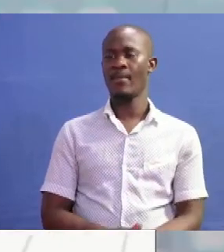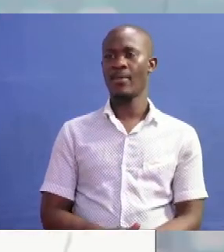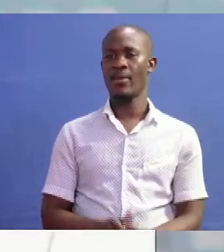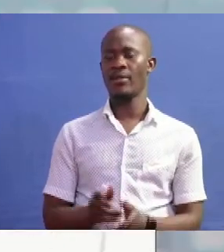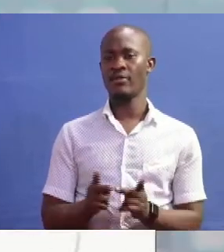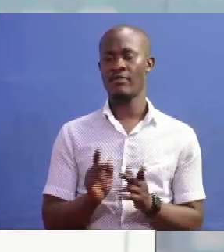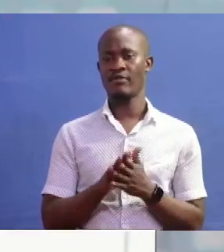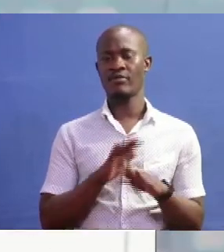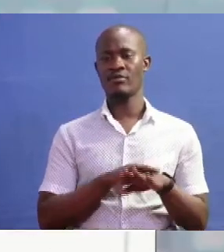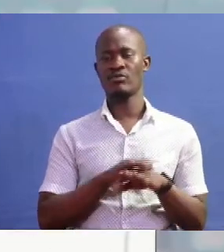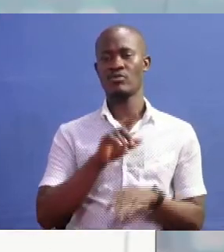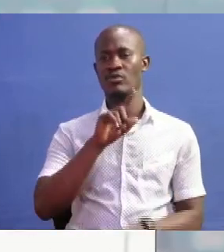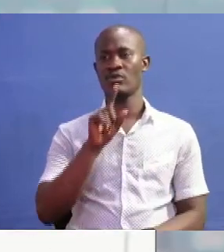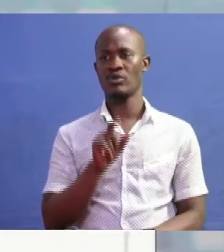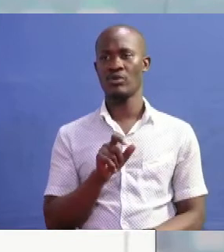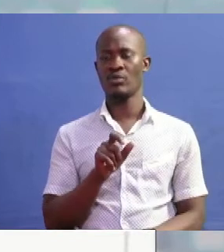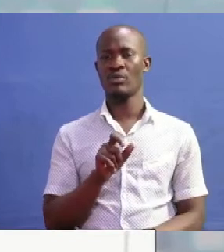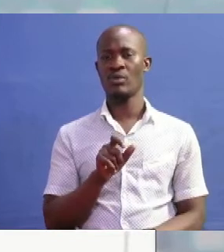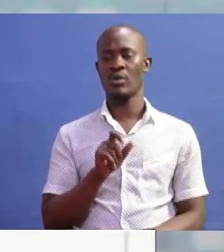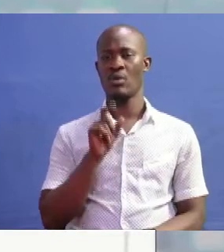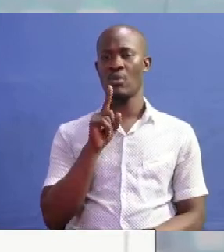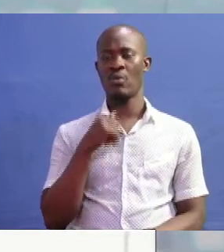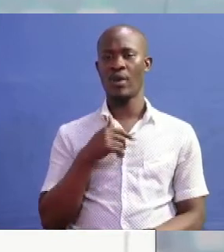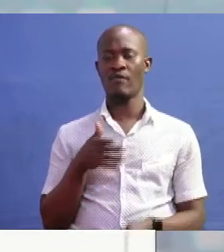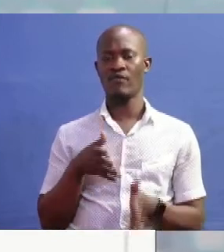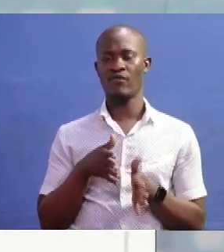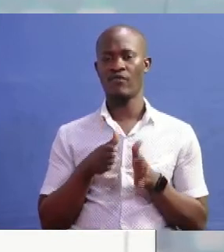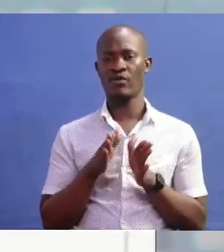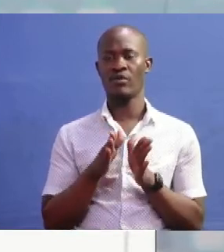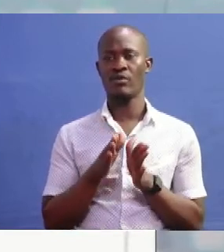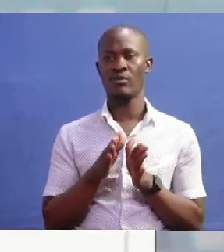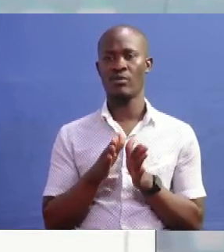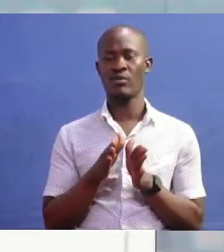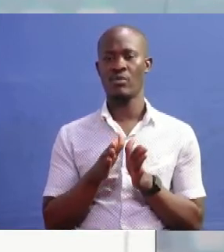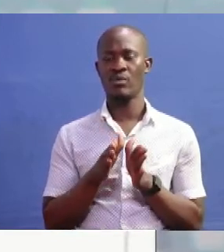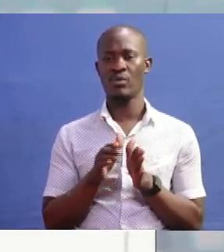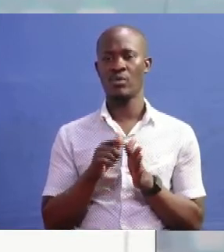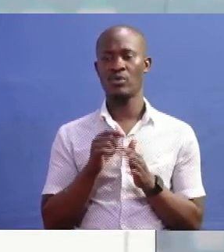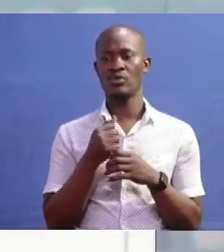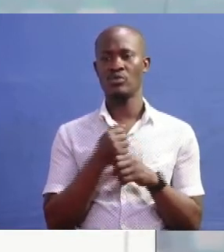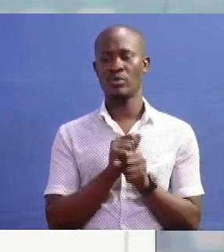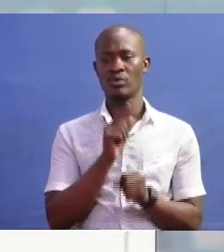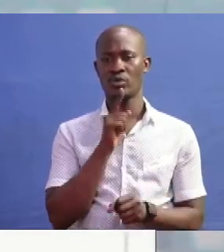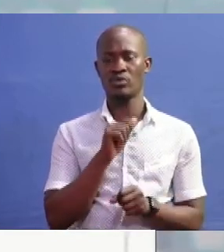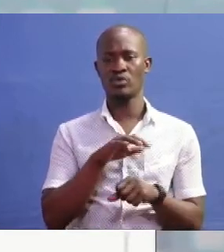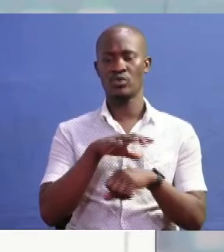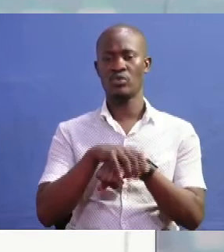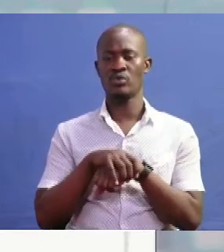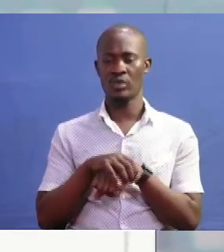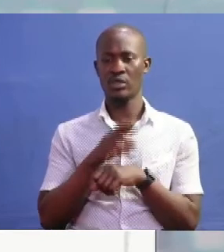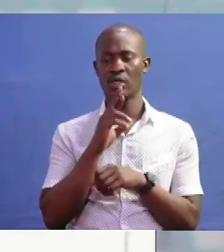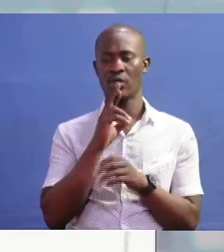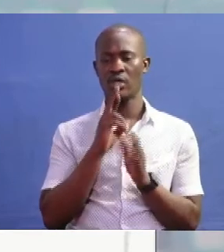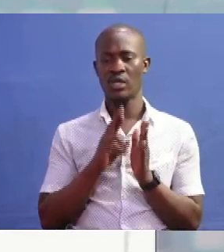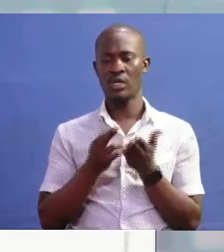very good question. One of the ways to make sure that you get returns above